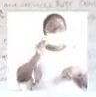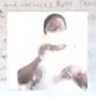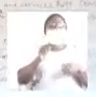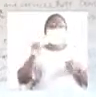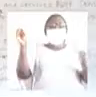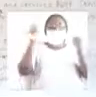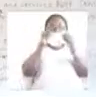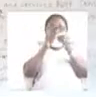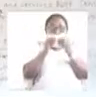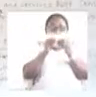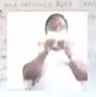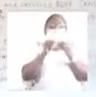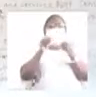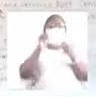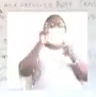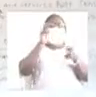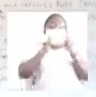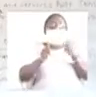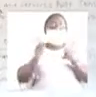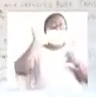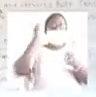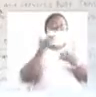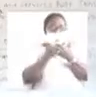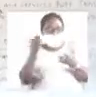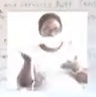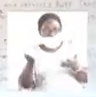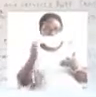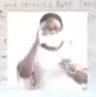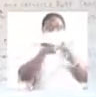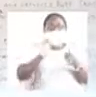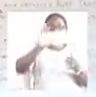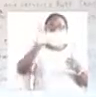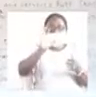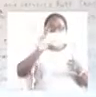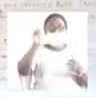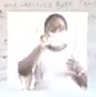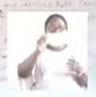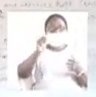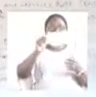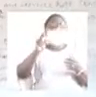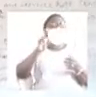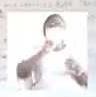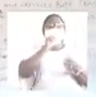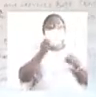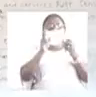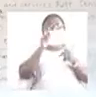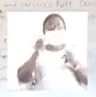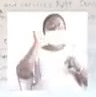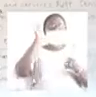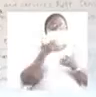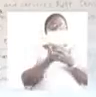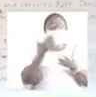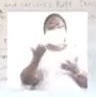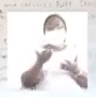it will attract more quantity of sales than the one that will sell for 500 naira or 1,000 naira,